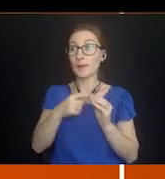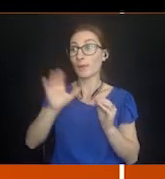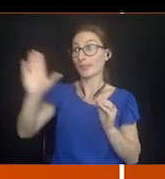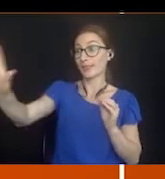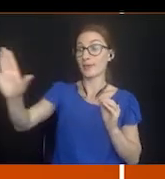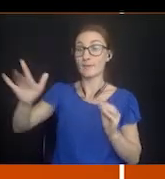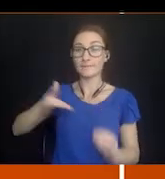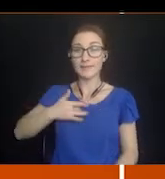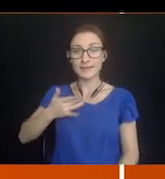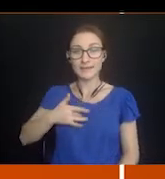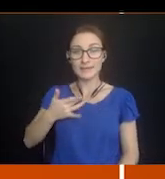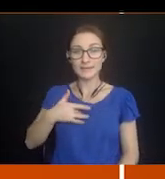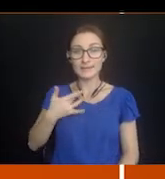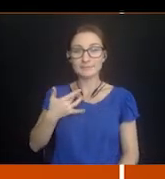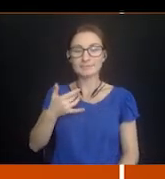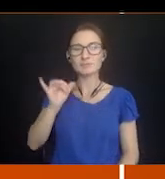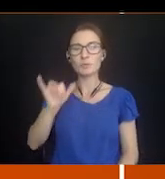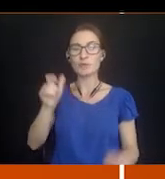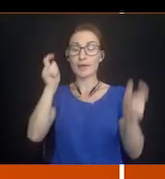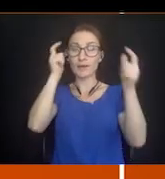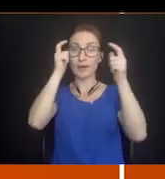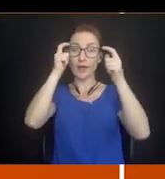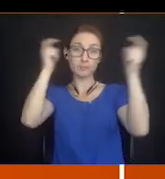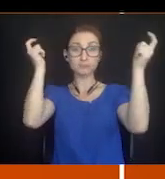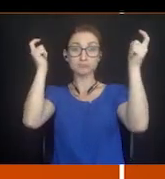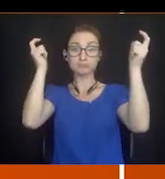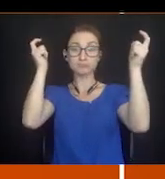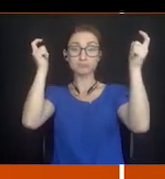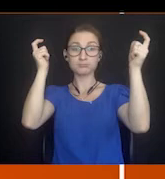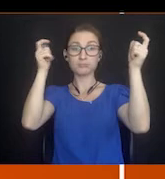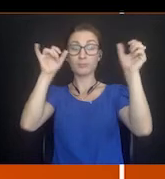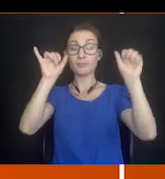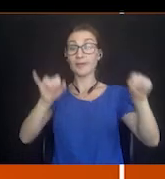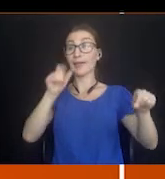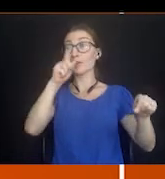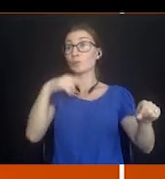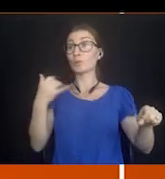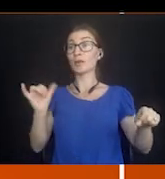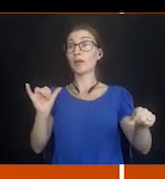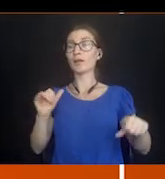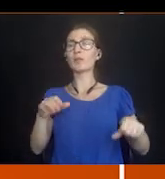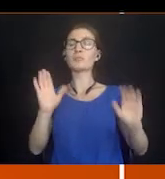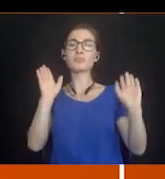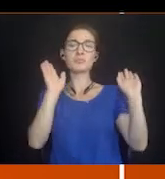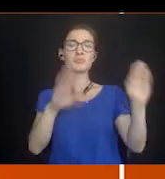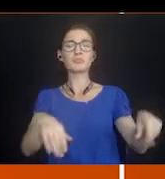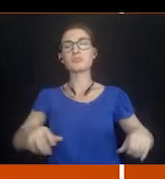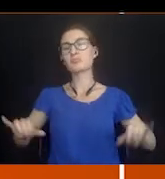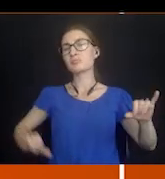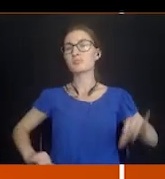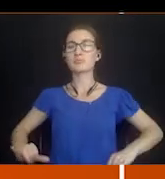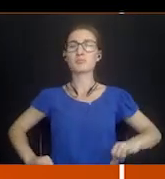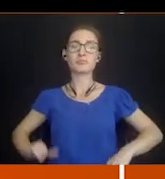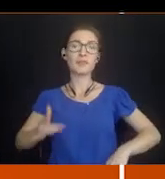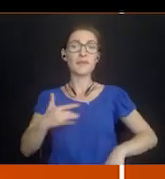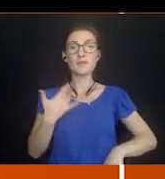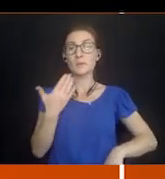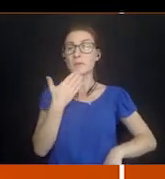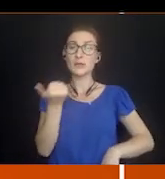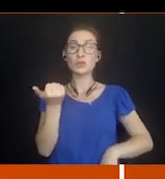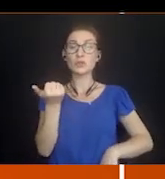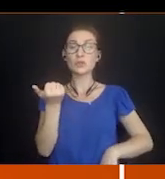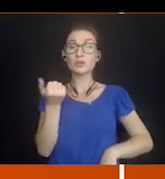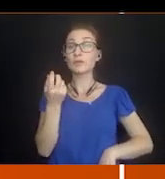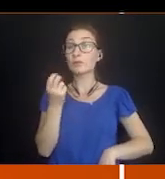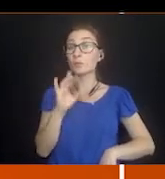at you, but it really is more about them. So heightened ego can also look like someone who feels